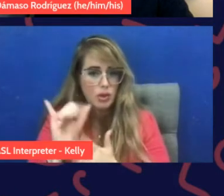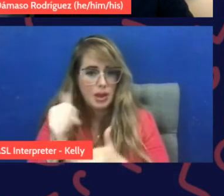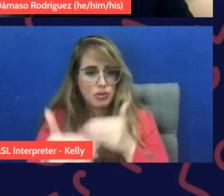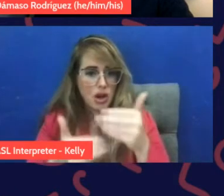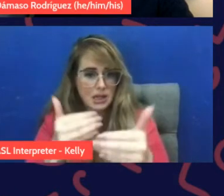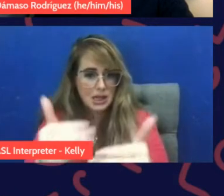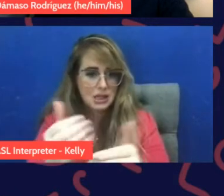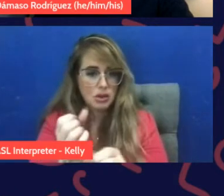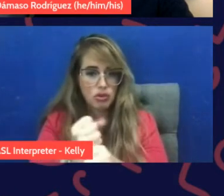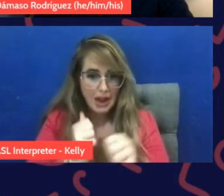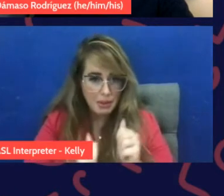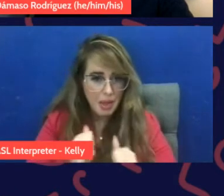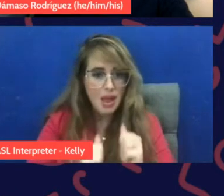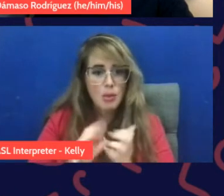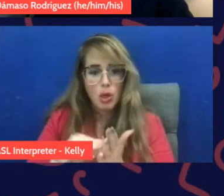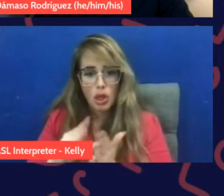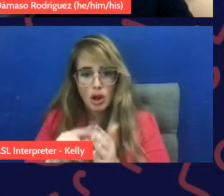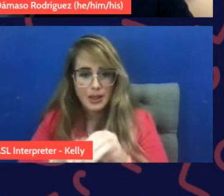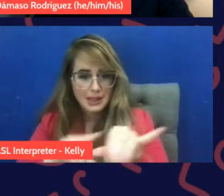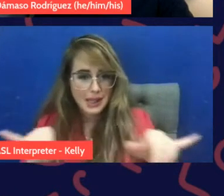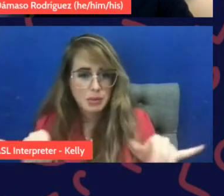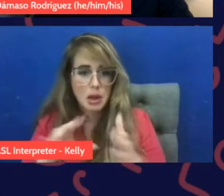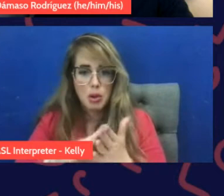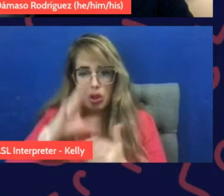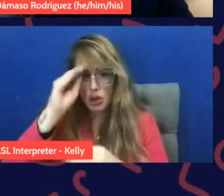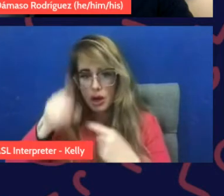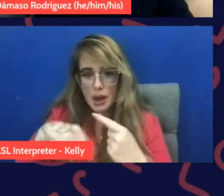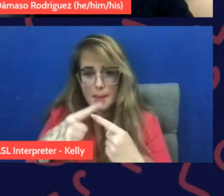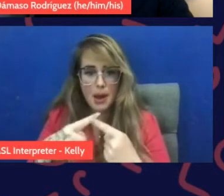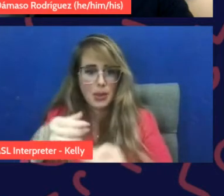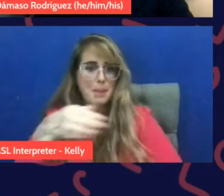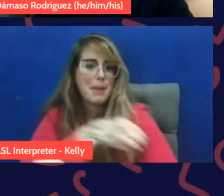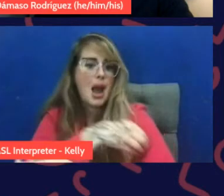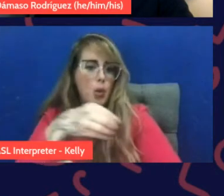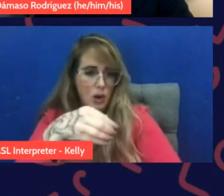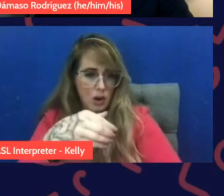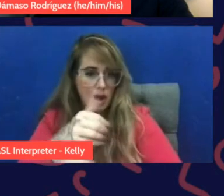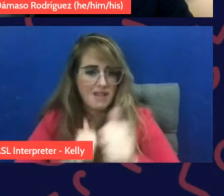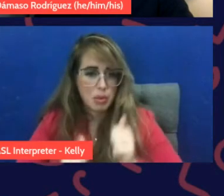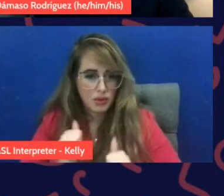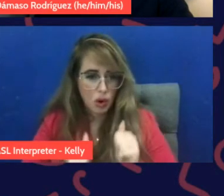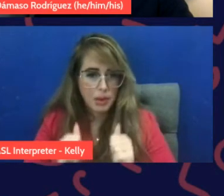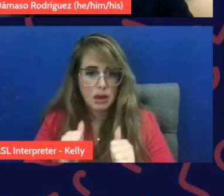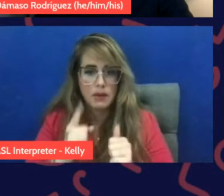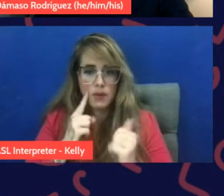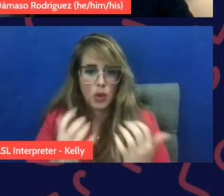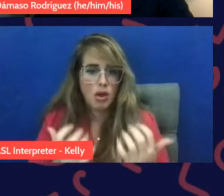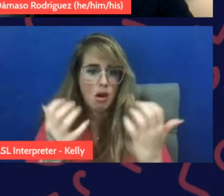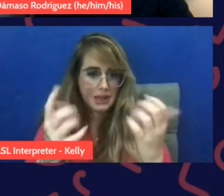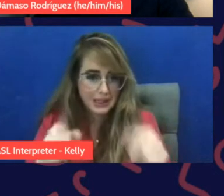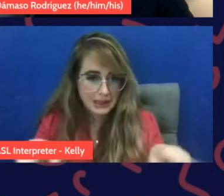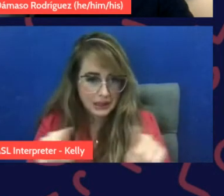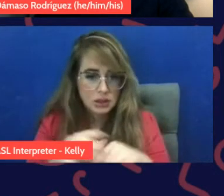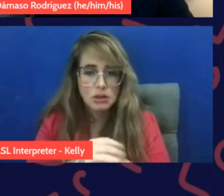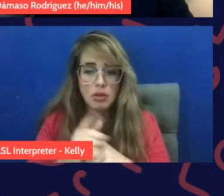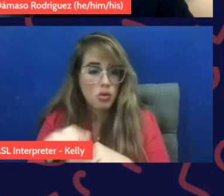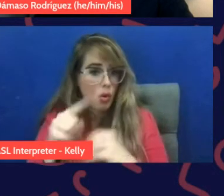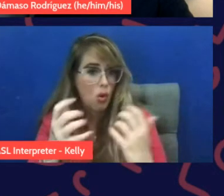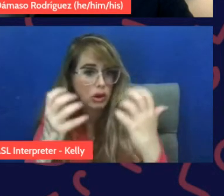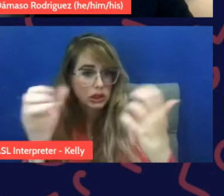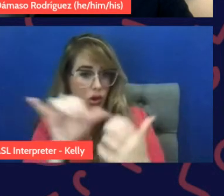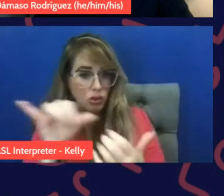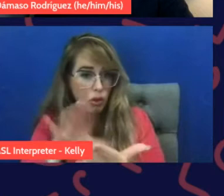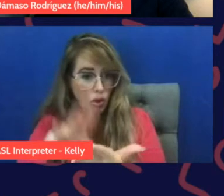a play and the power of performing it. Audiences were also learning